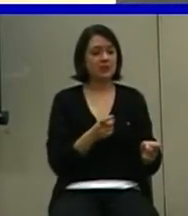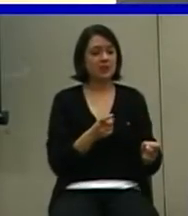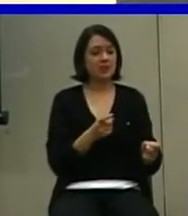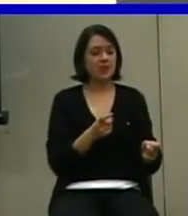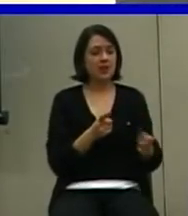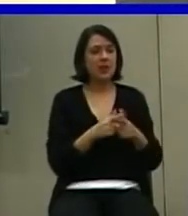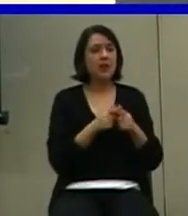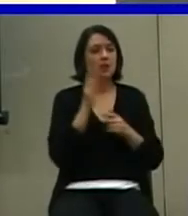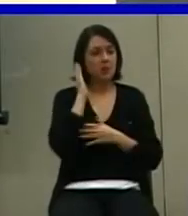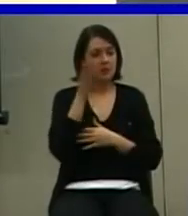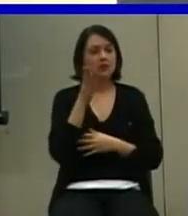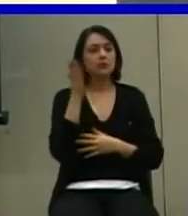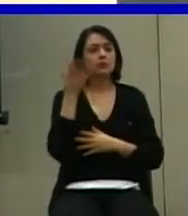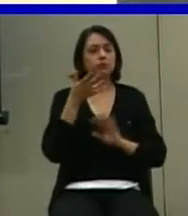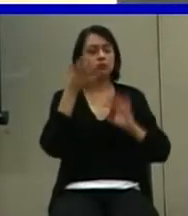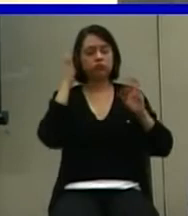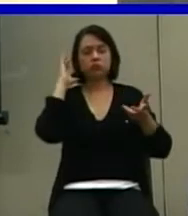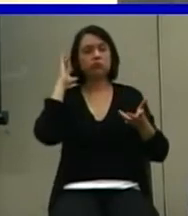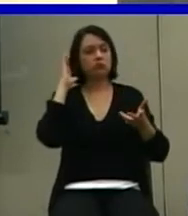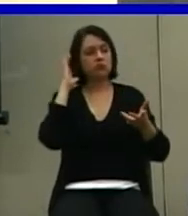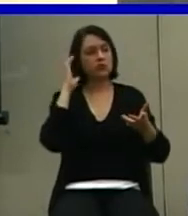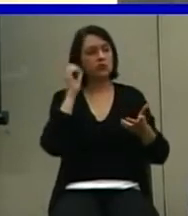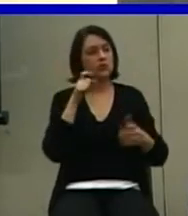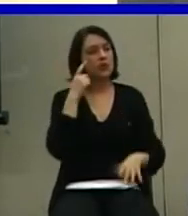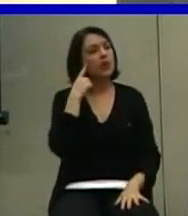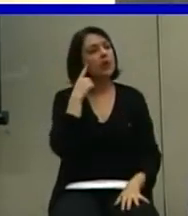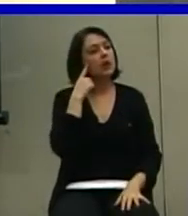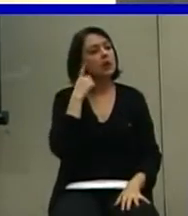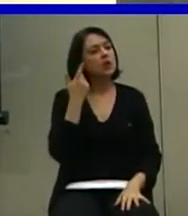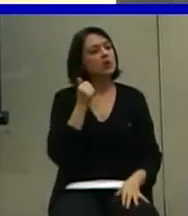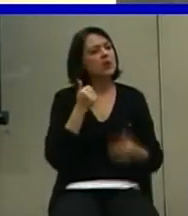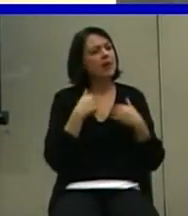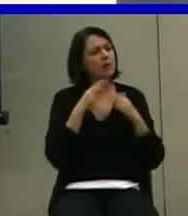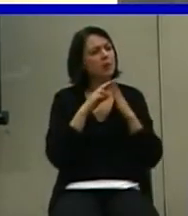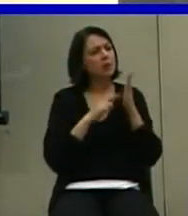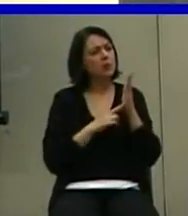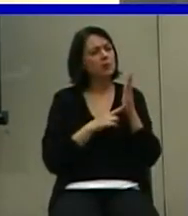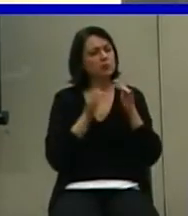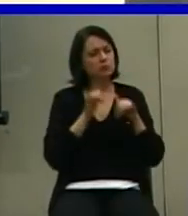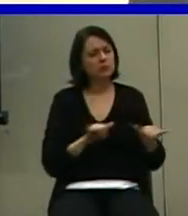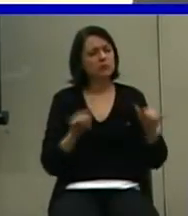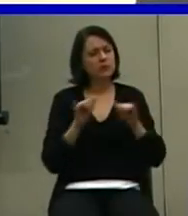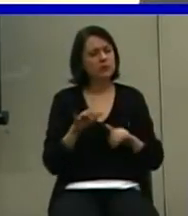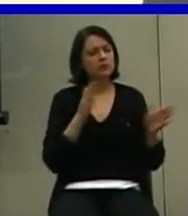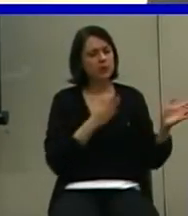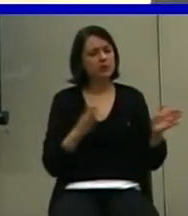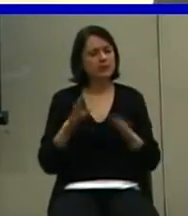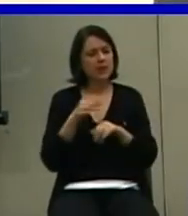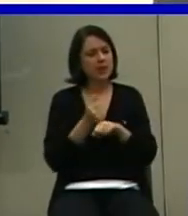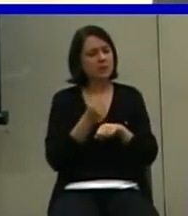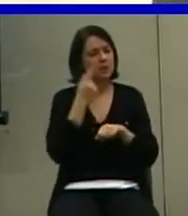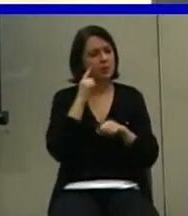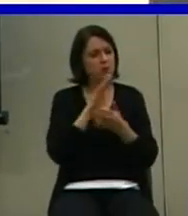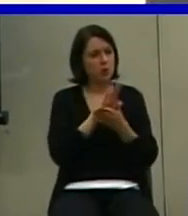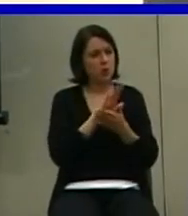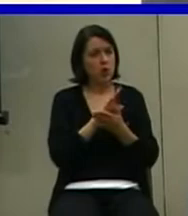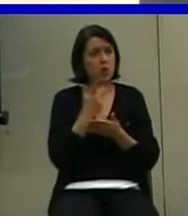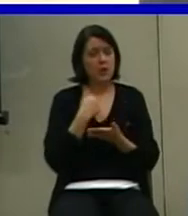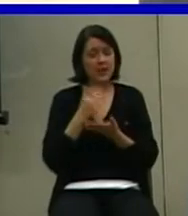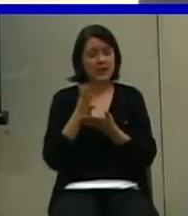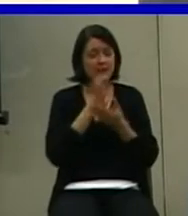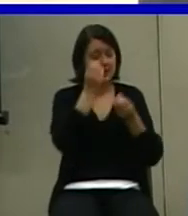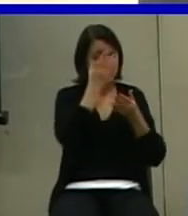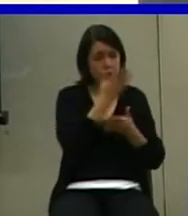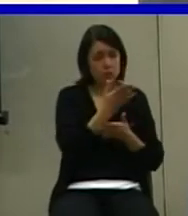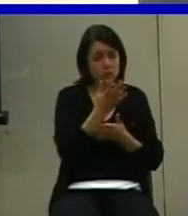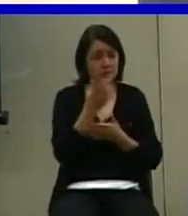going to get blown out of the water. So you've got to think, do we have rules, routines, and arrangements in place across the school? Are we collecting data to